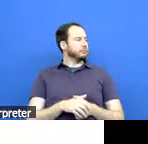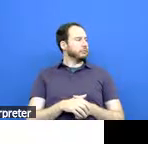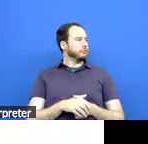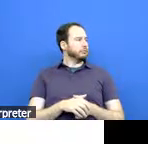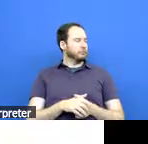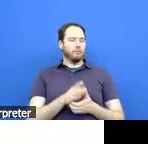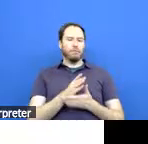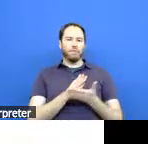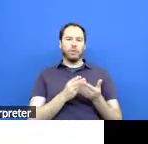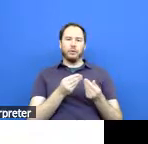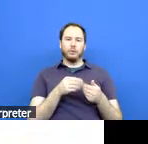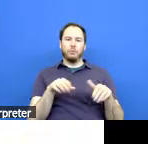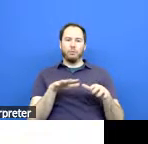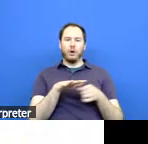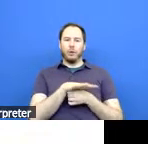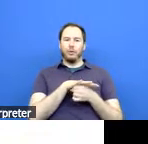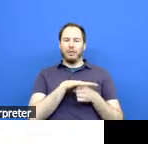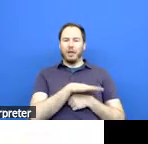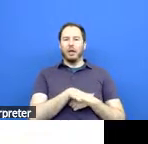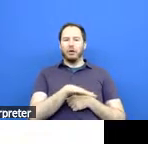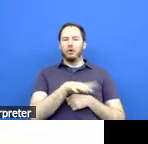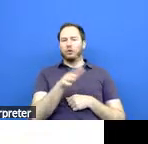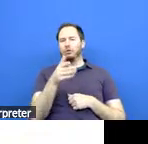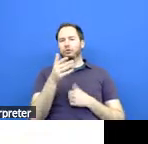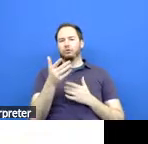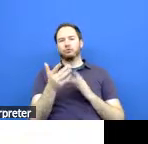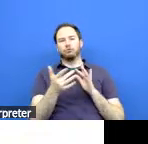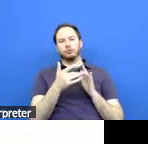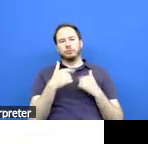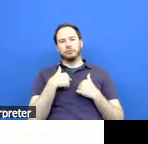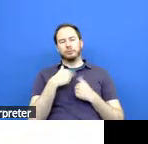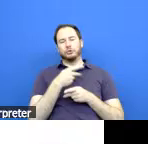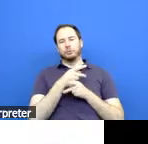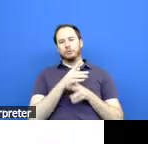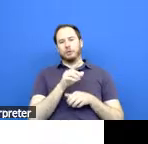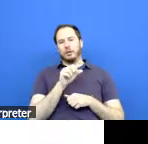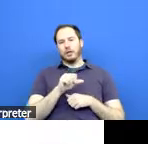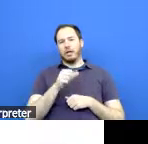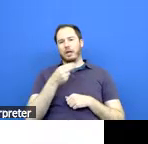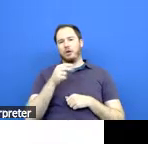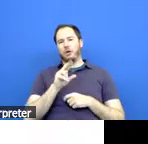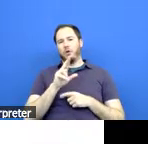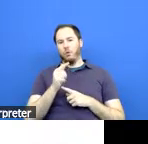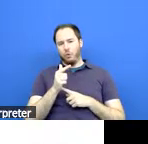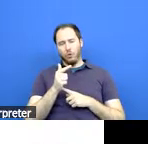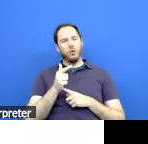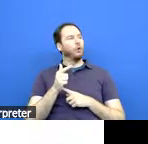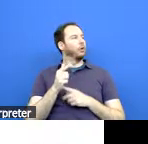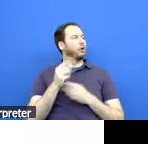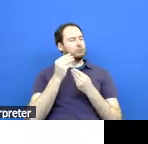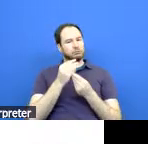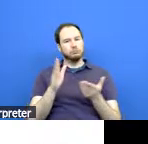some of the properties around there, reach out to me, supervisor@henrietta.org, spread word to your